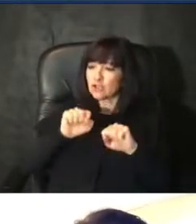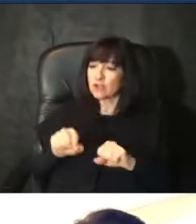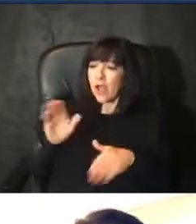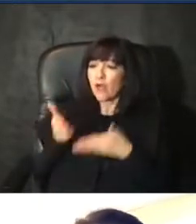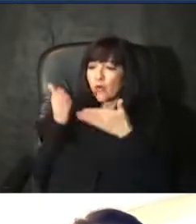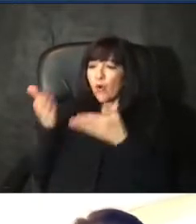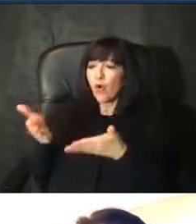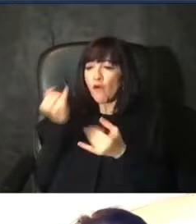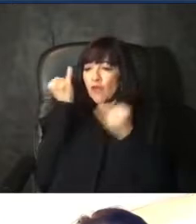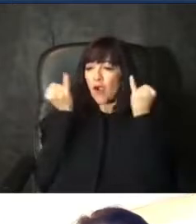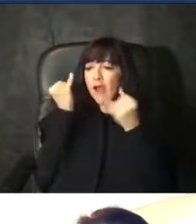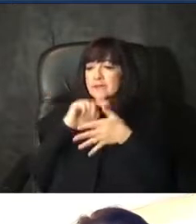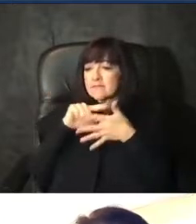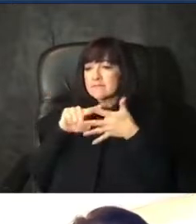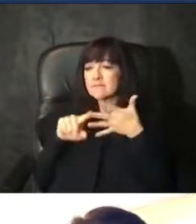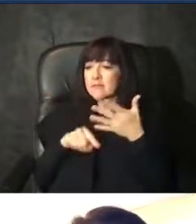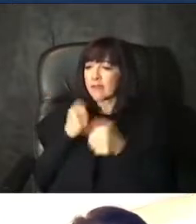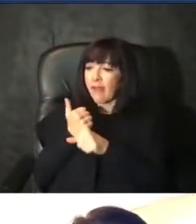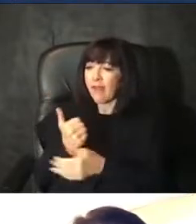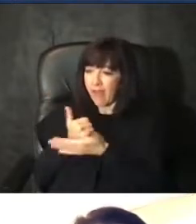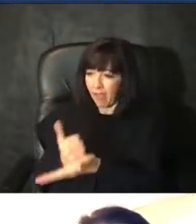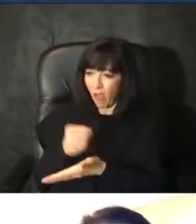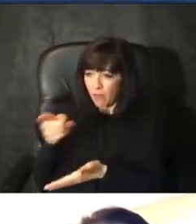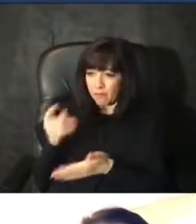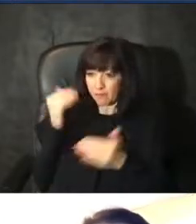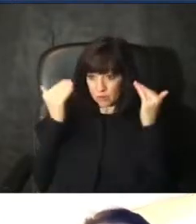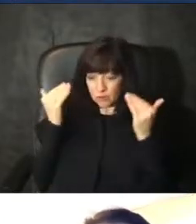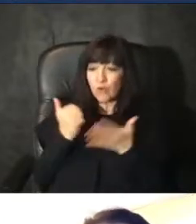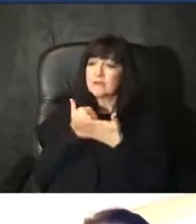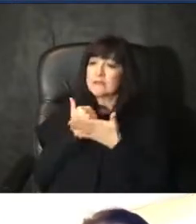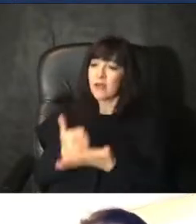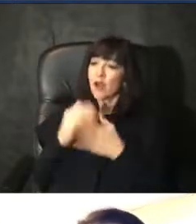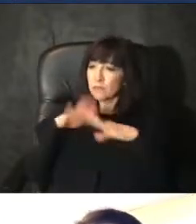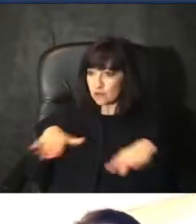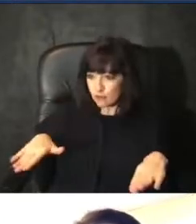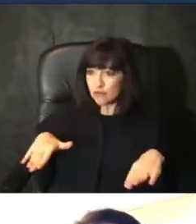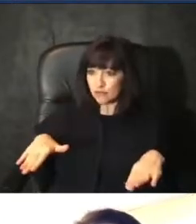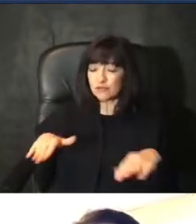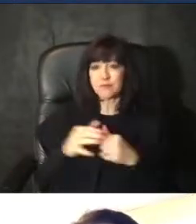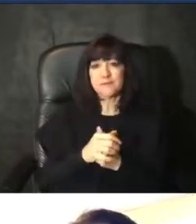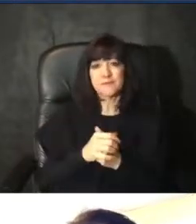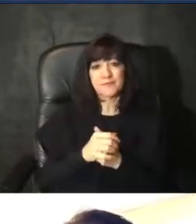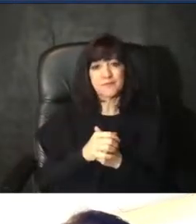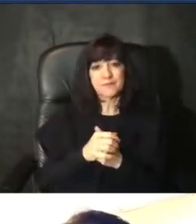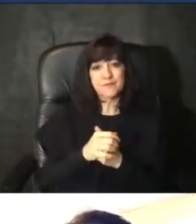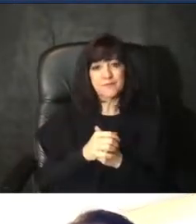things that we're noticing during our sessions with families. I